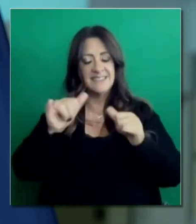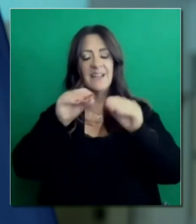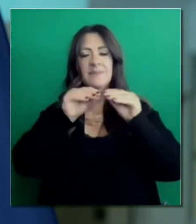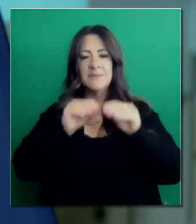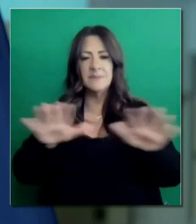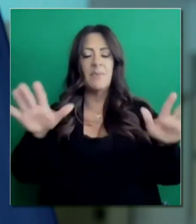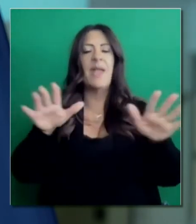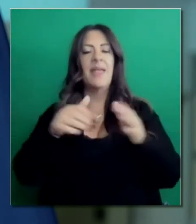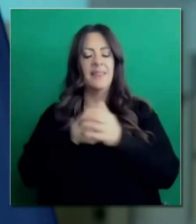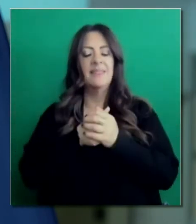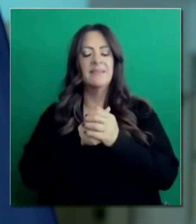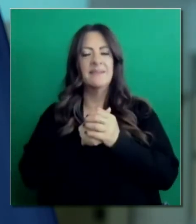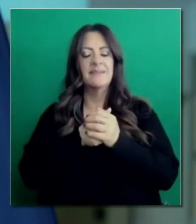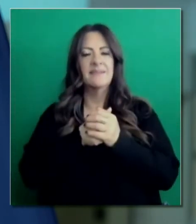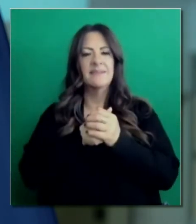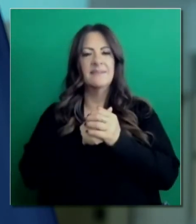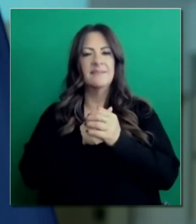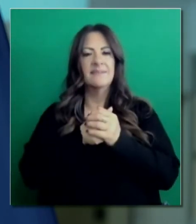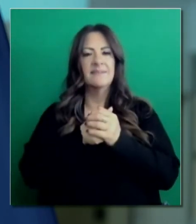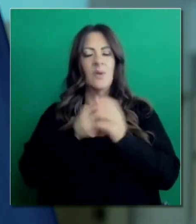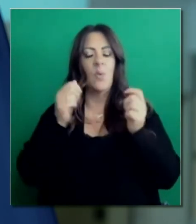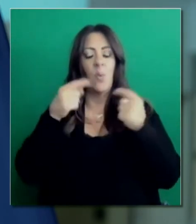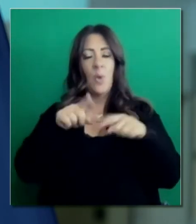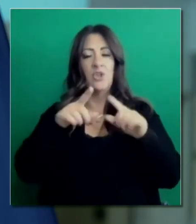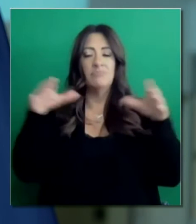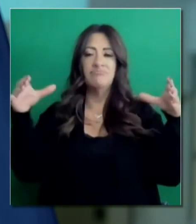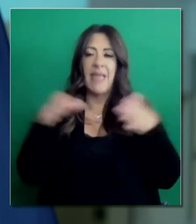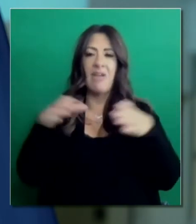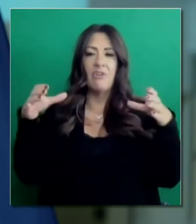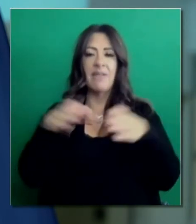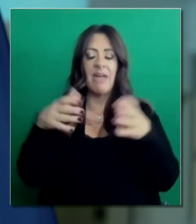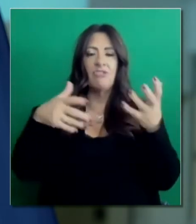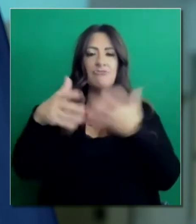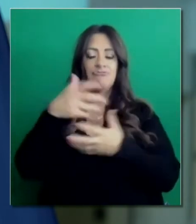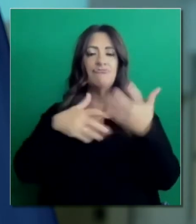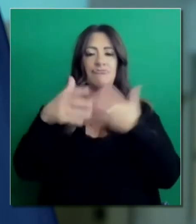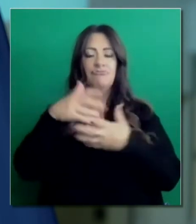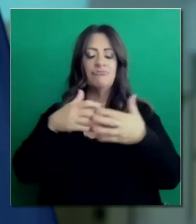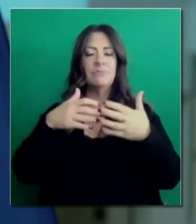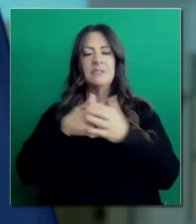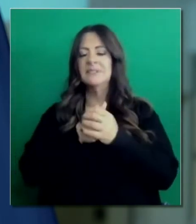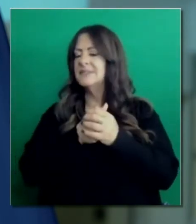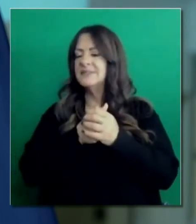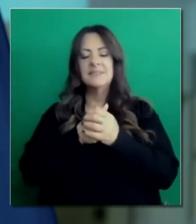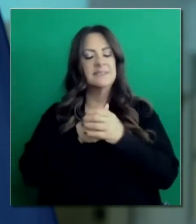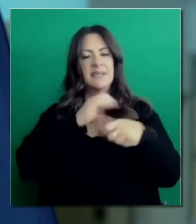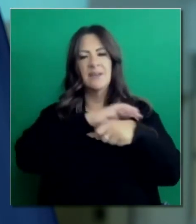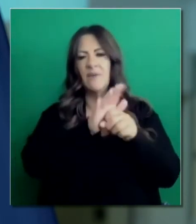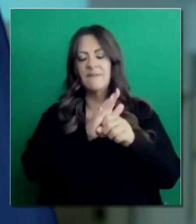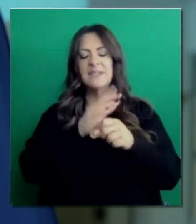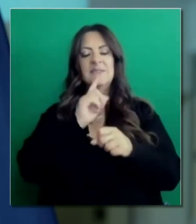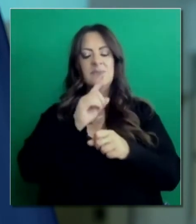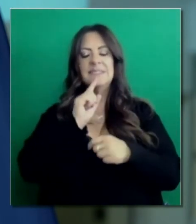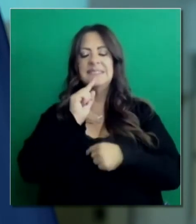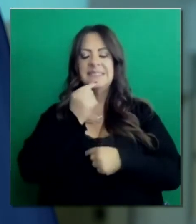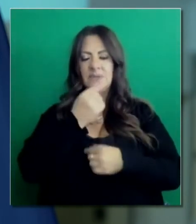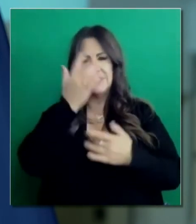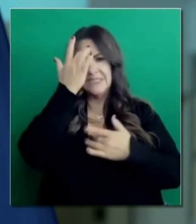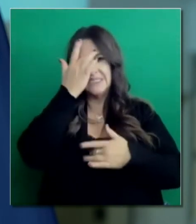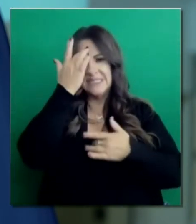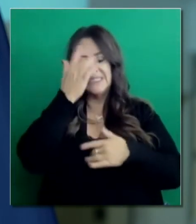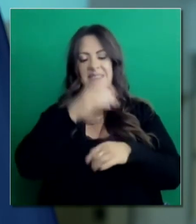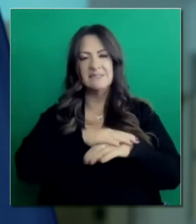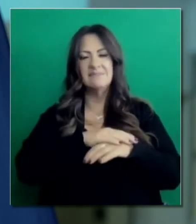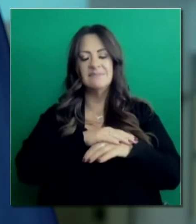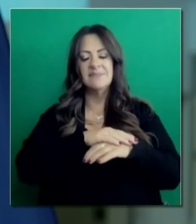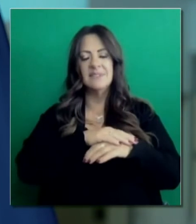issues related to the impact this disease continues to have on not only our most vulnerable, our seniors, but